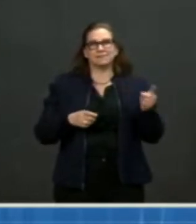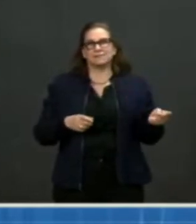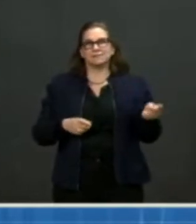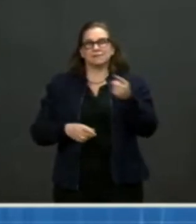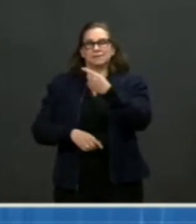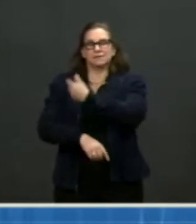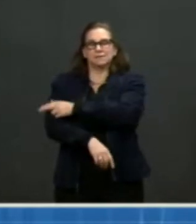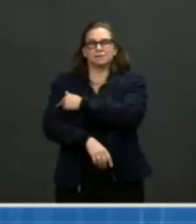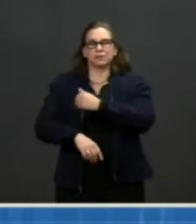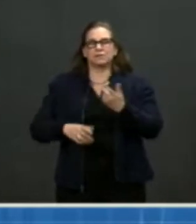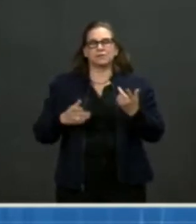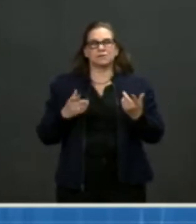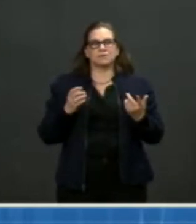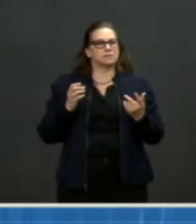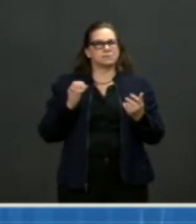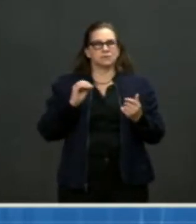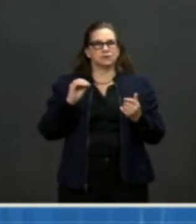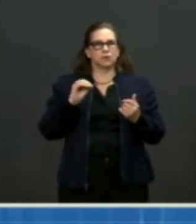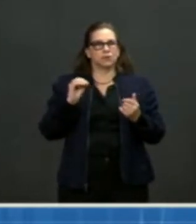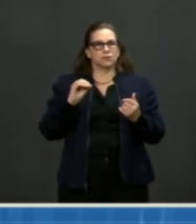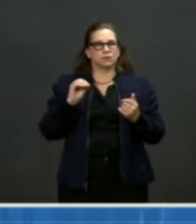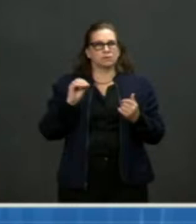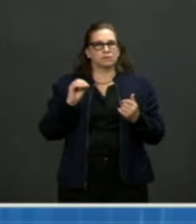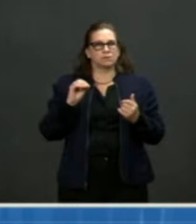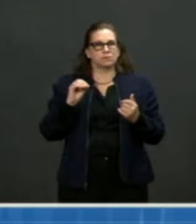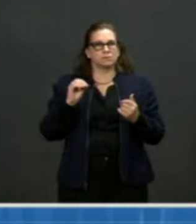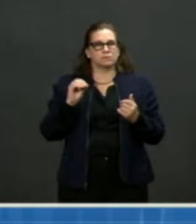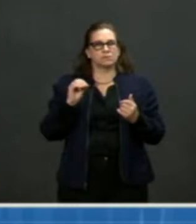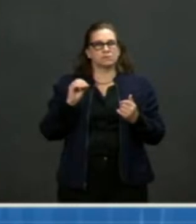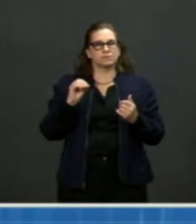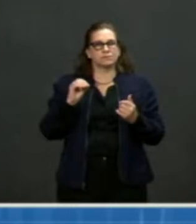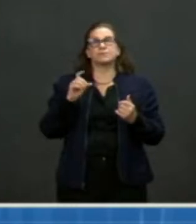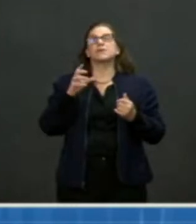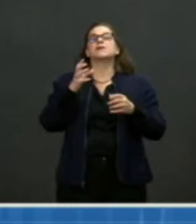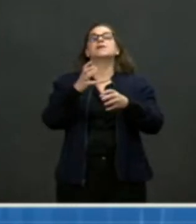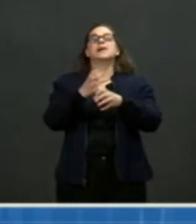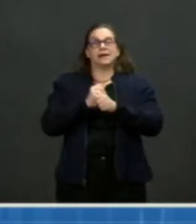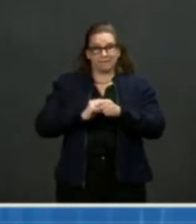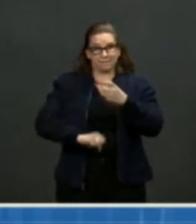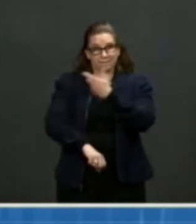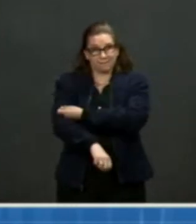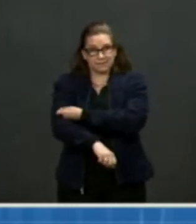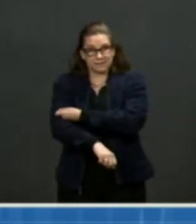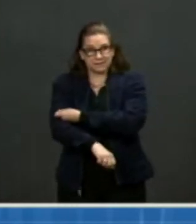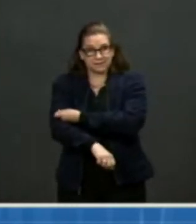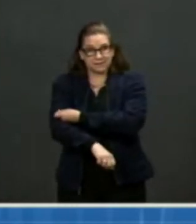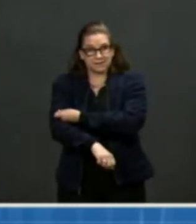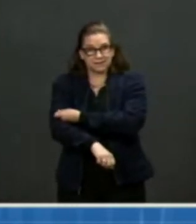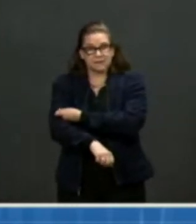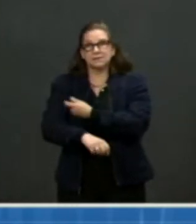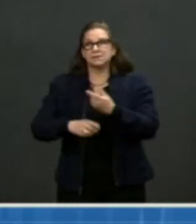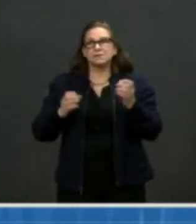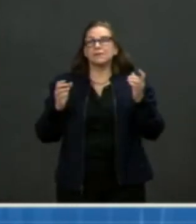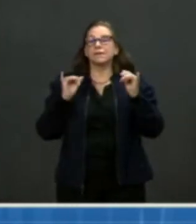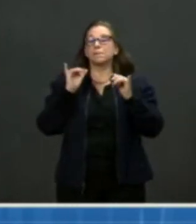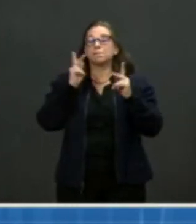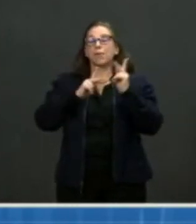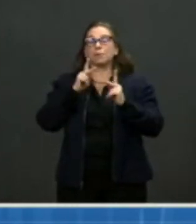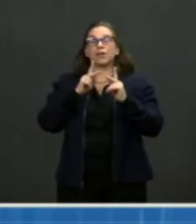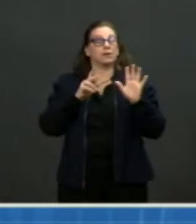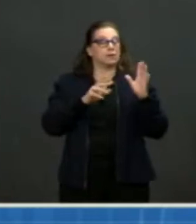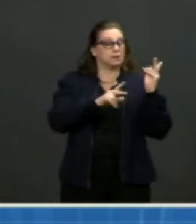the placebo arm. The good news is also that there was comparable efficacy across ethnicity and